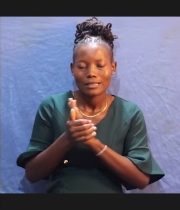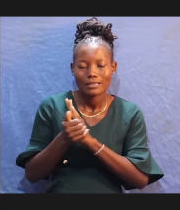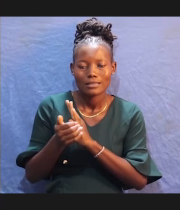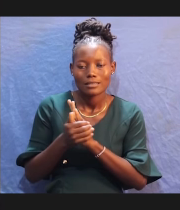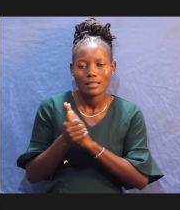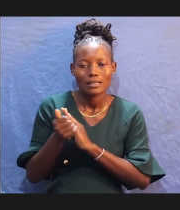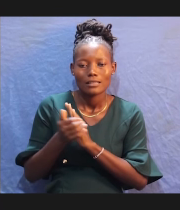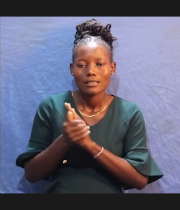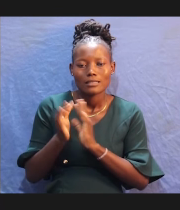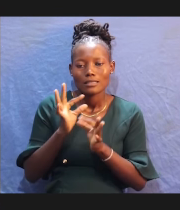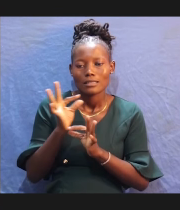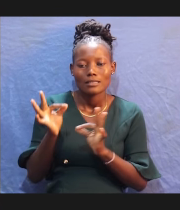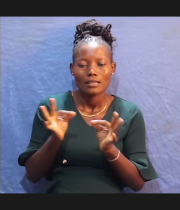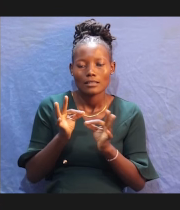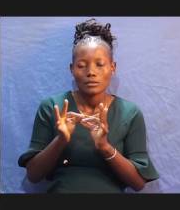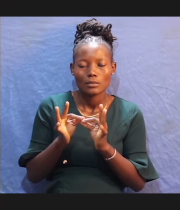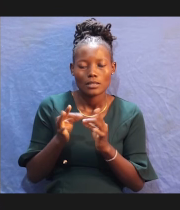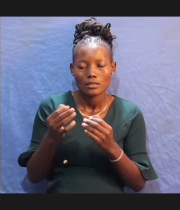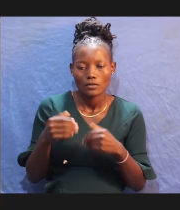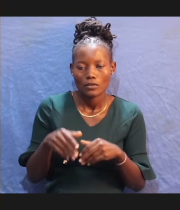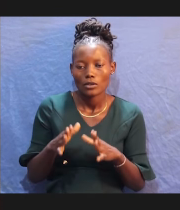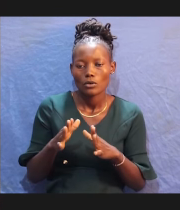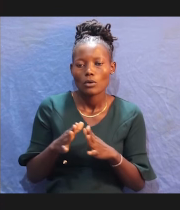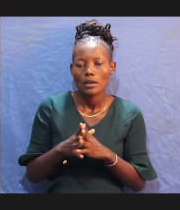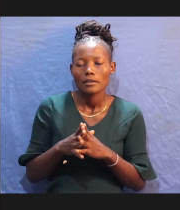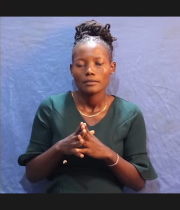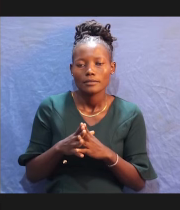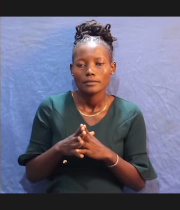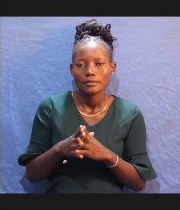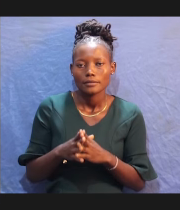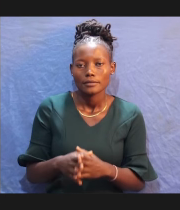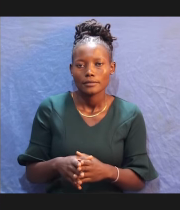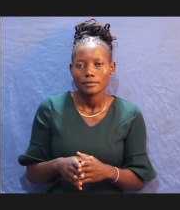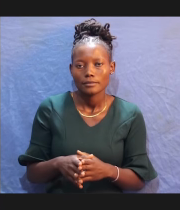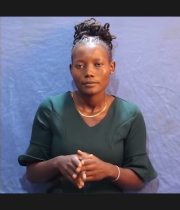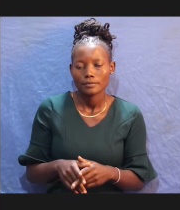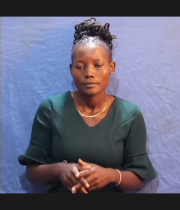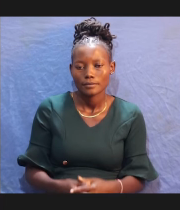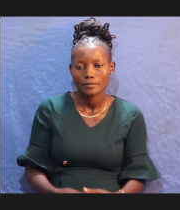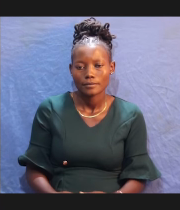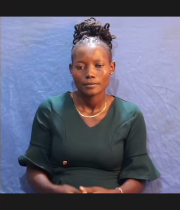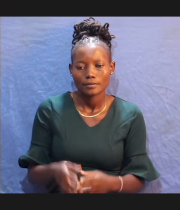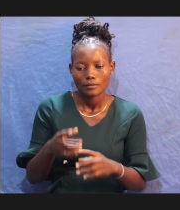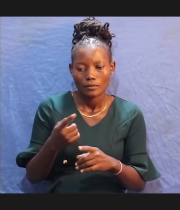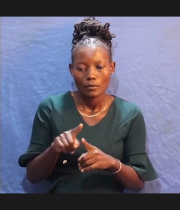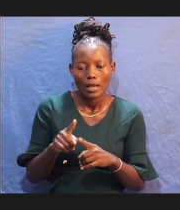more specific and more complex way of seeing.